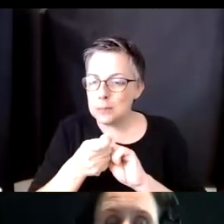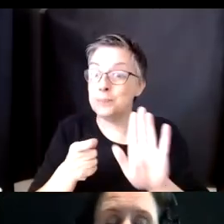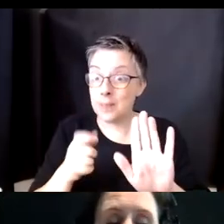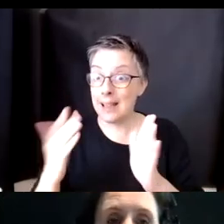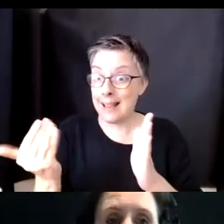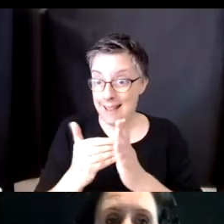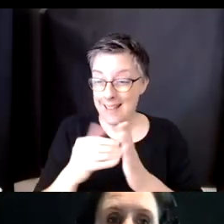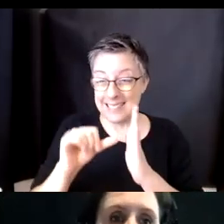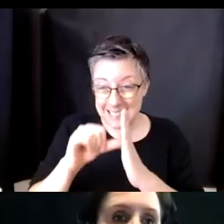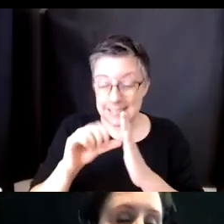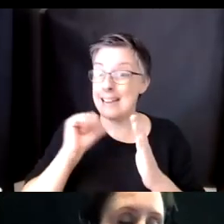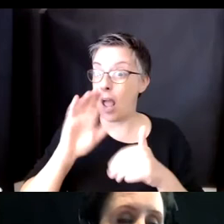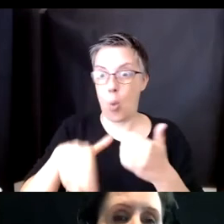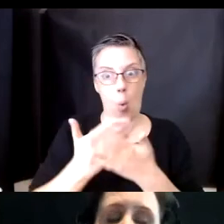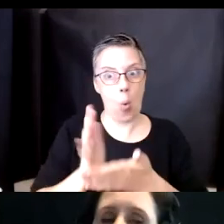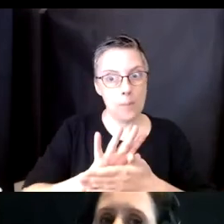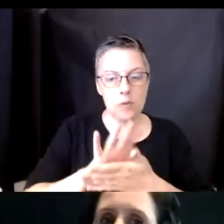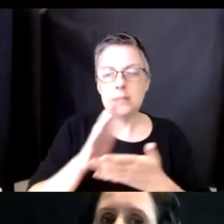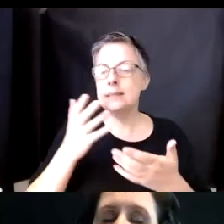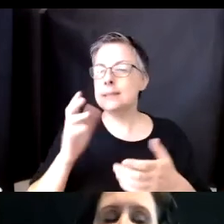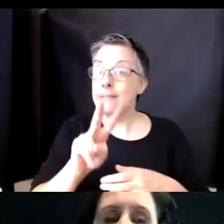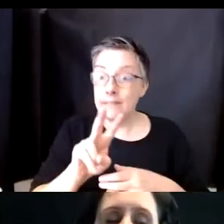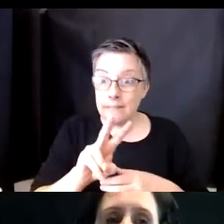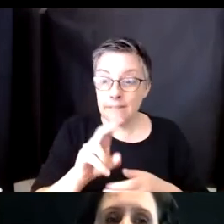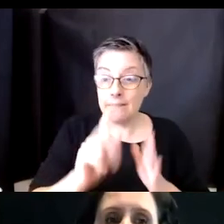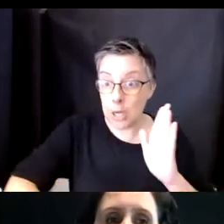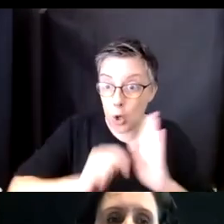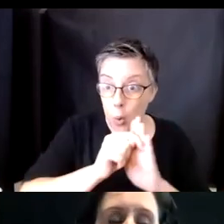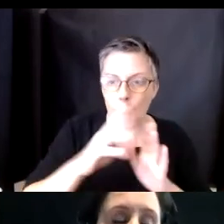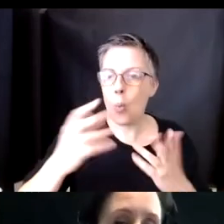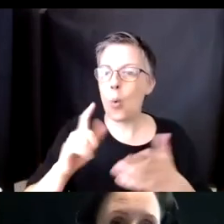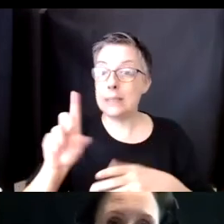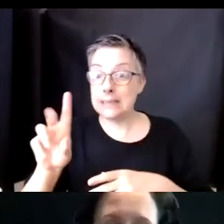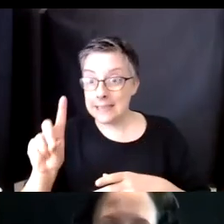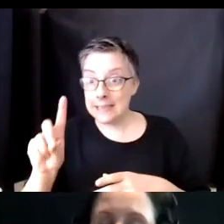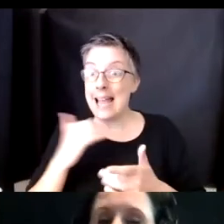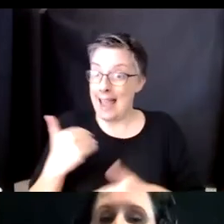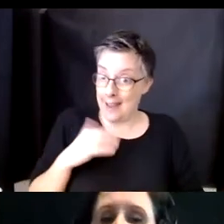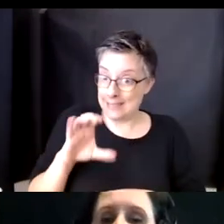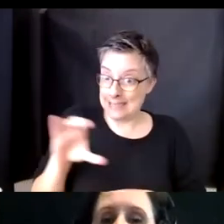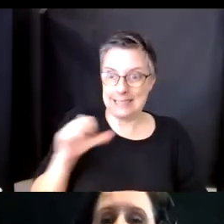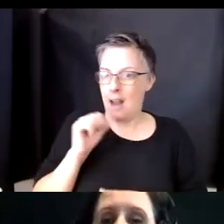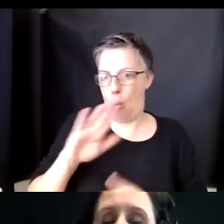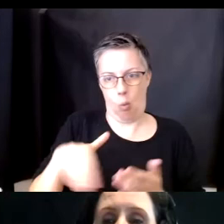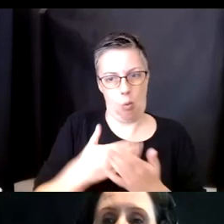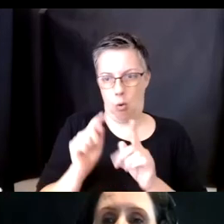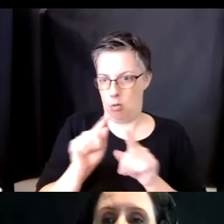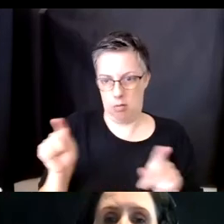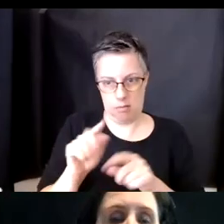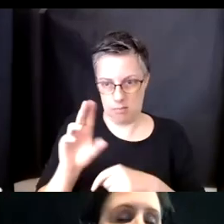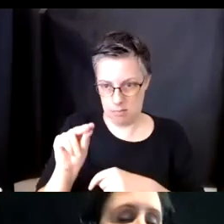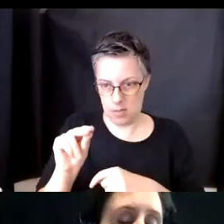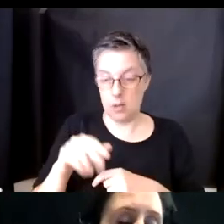all of these movies, whether it was a videotape or a DVD, was showing with closed caption options. And